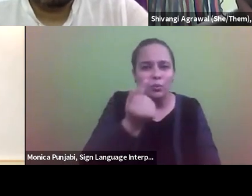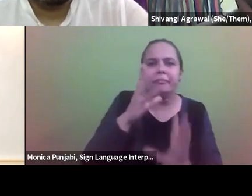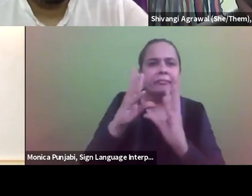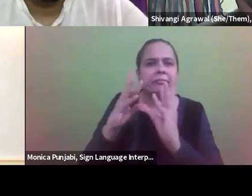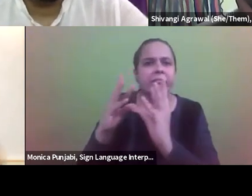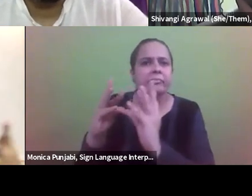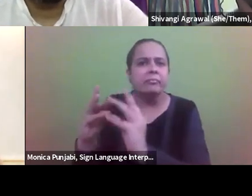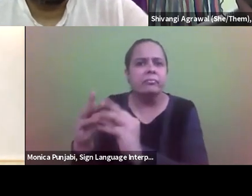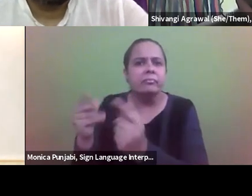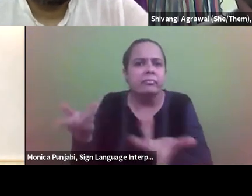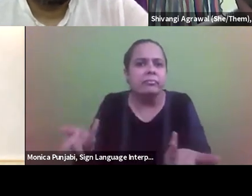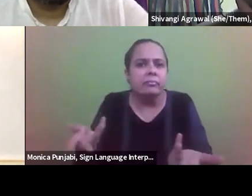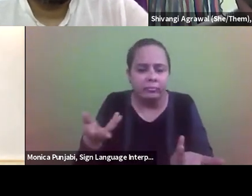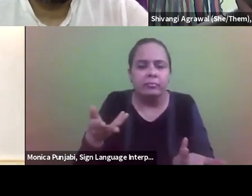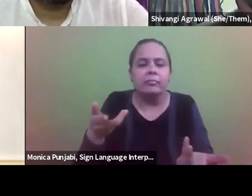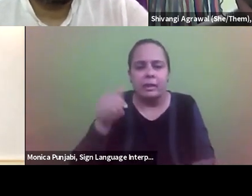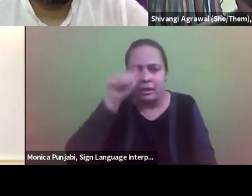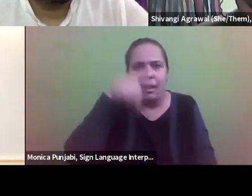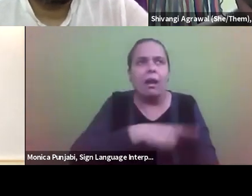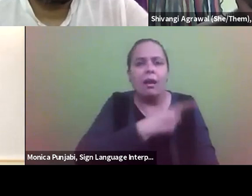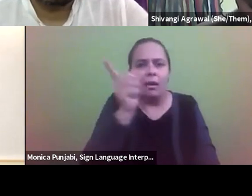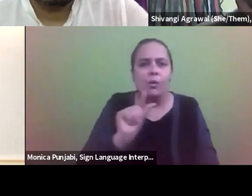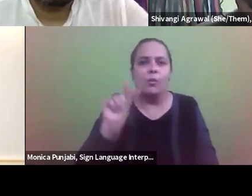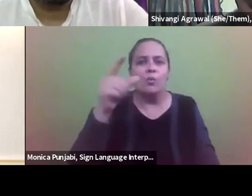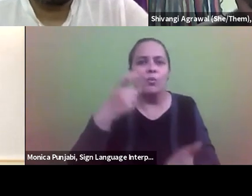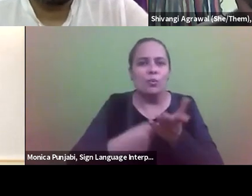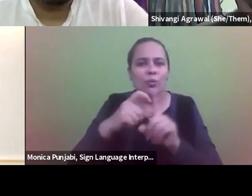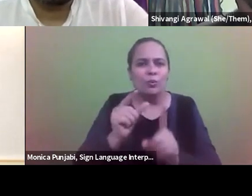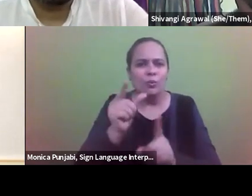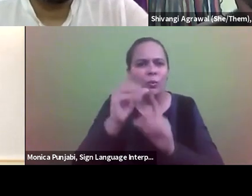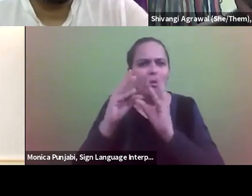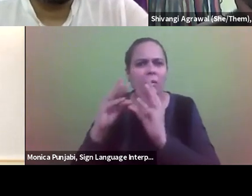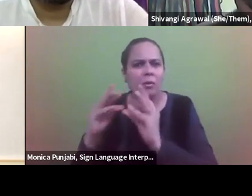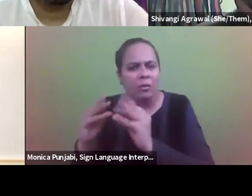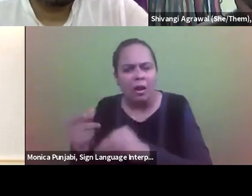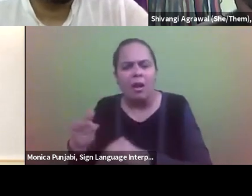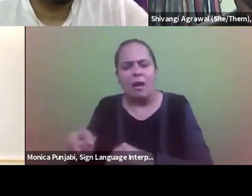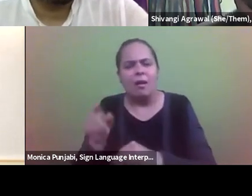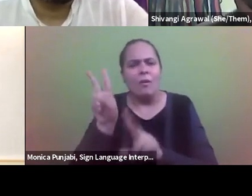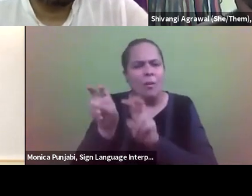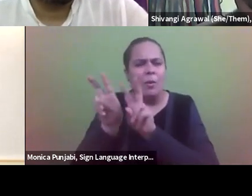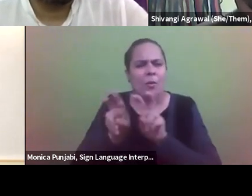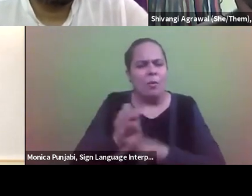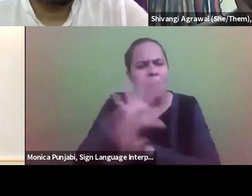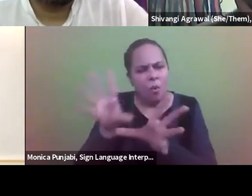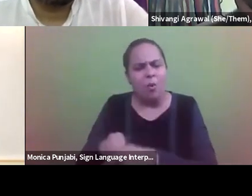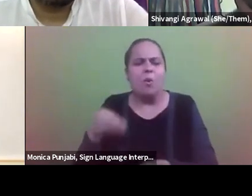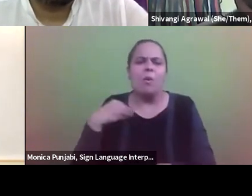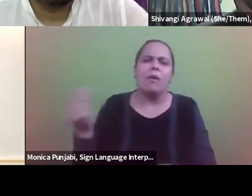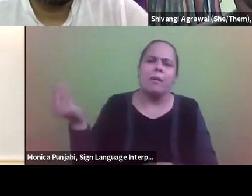celebrates all these intersectionalities, really, which has really garnered less support for my